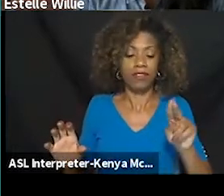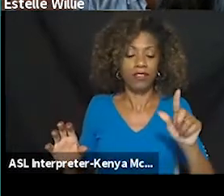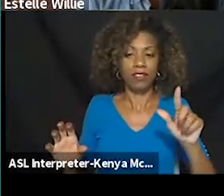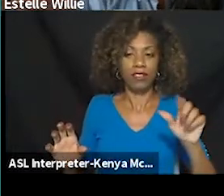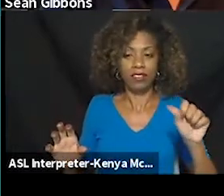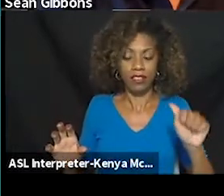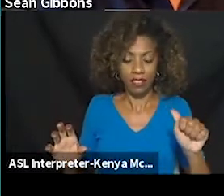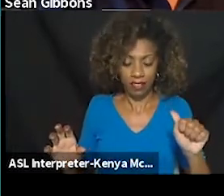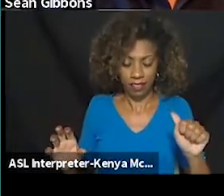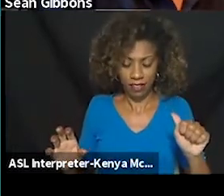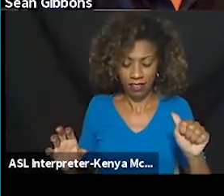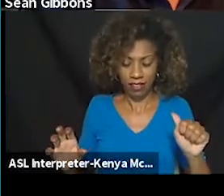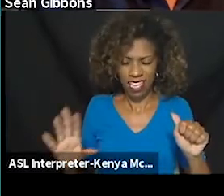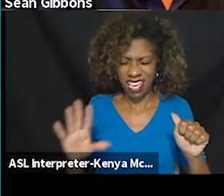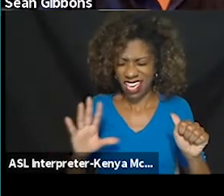ones.